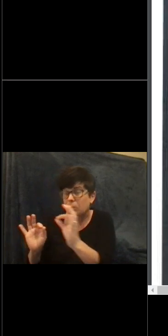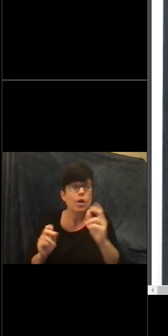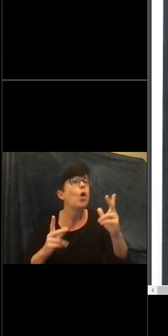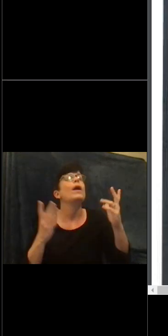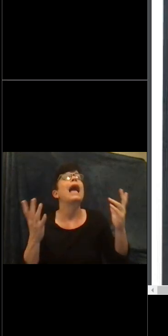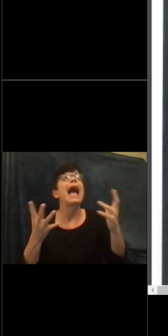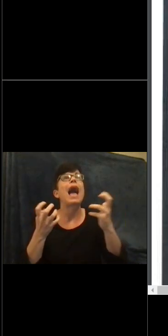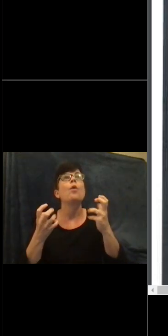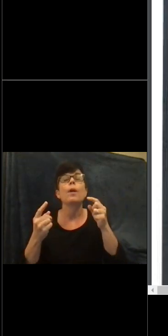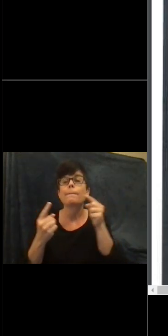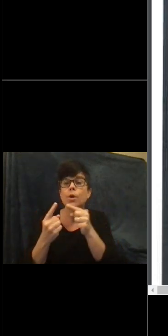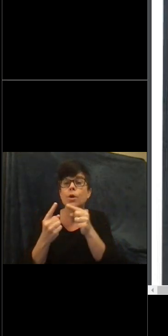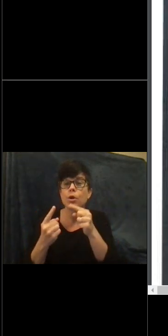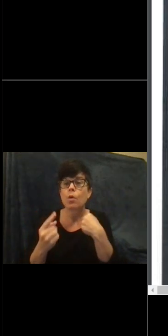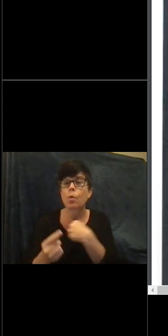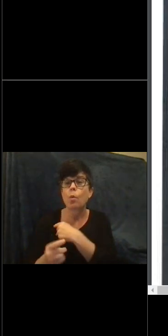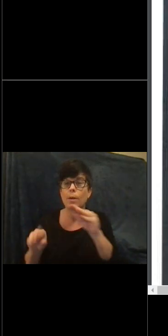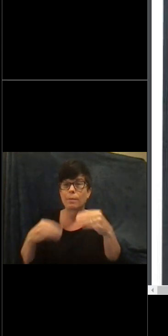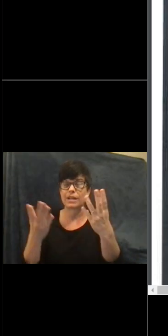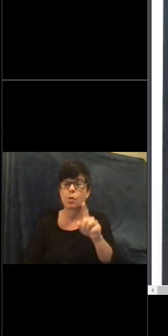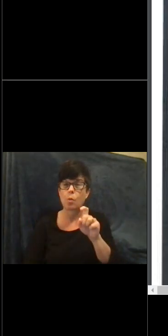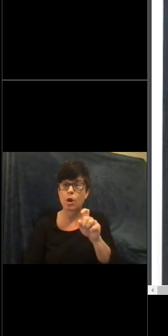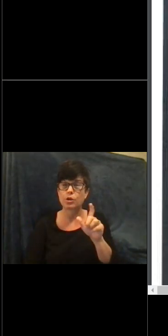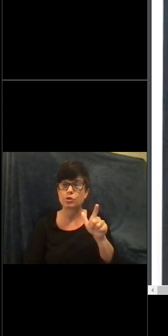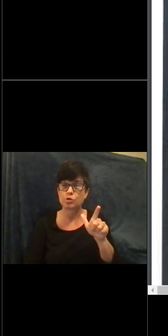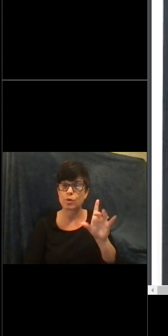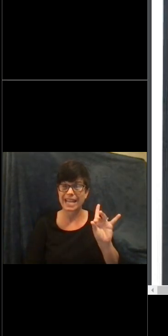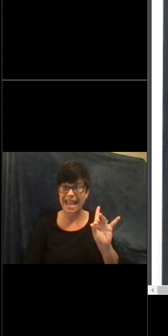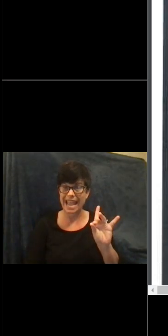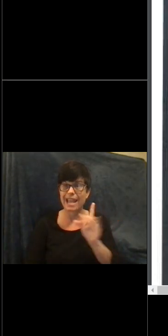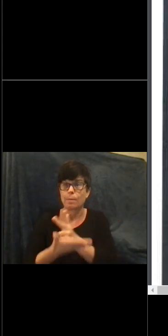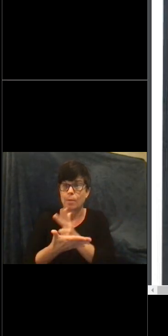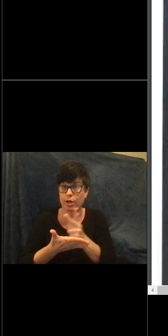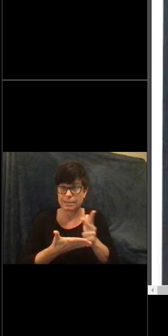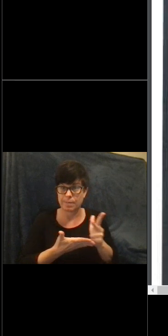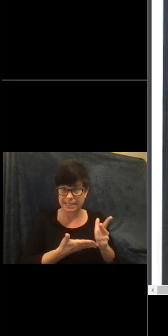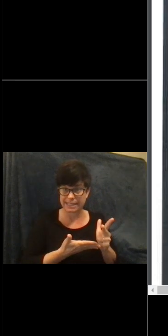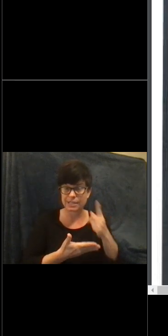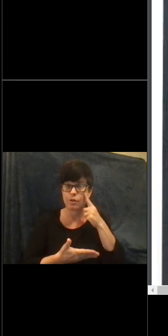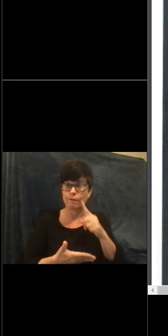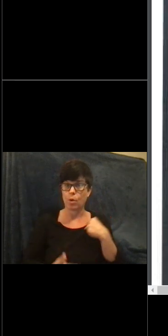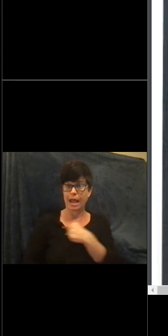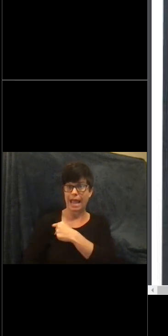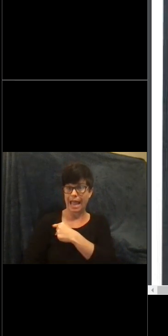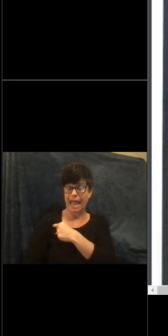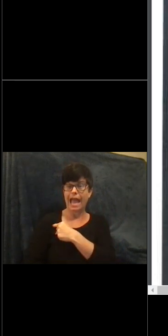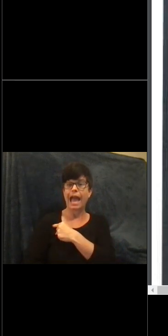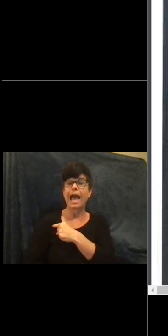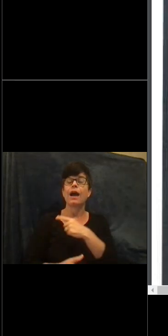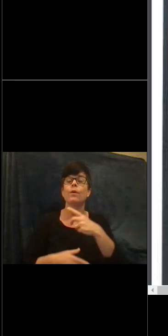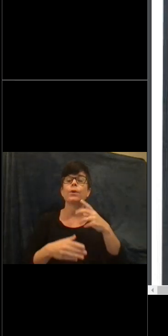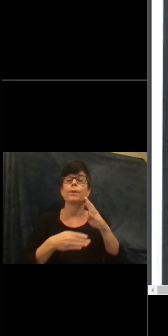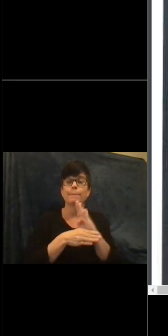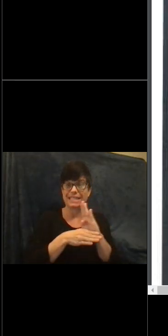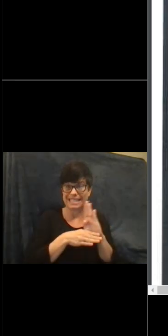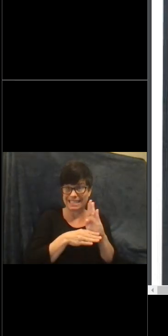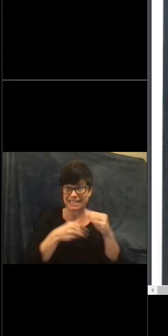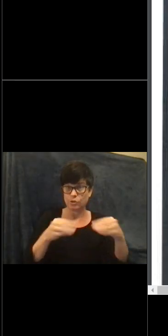just wanted to point out that we are providing 128 parking spaces for our commercial portion, which